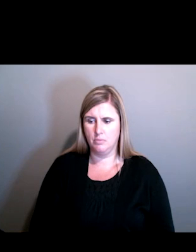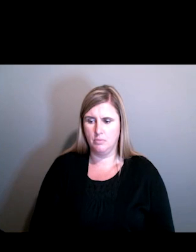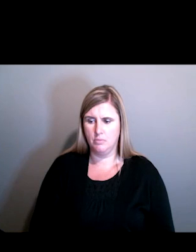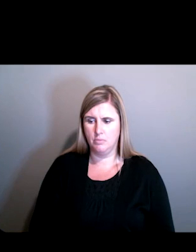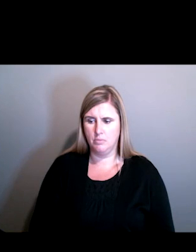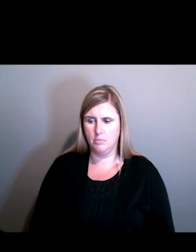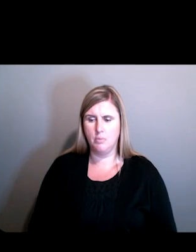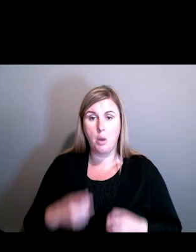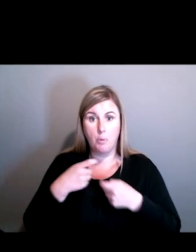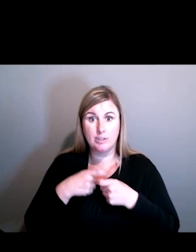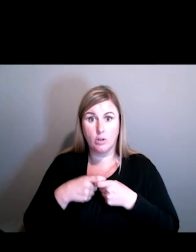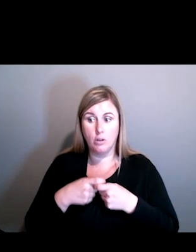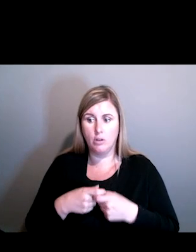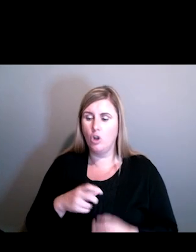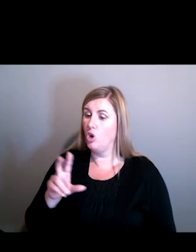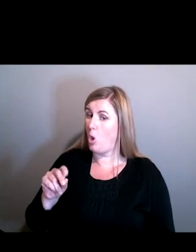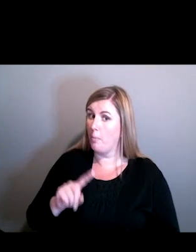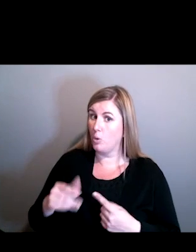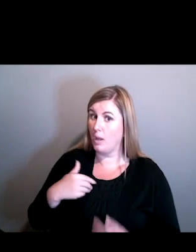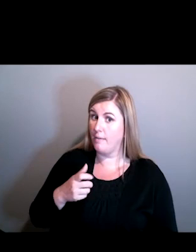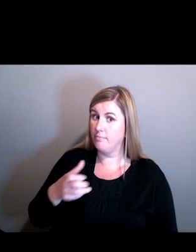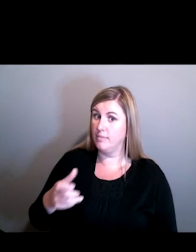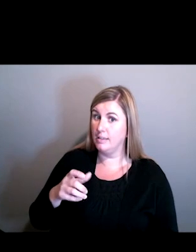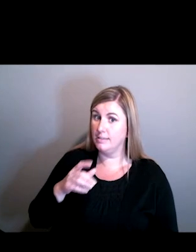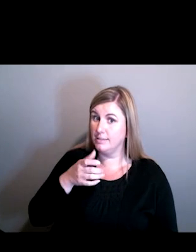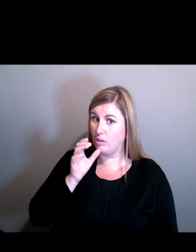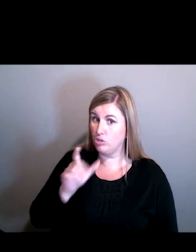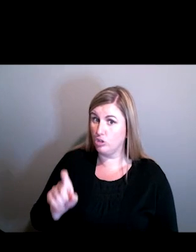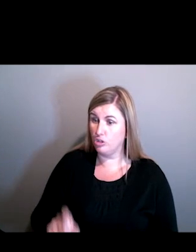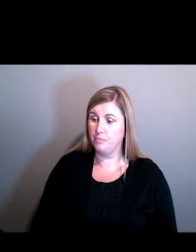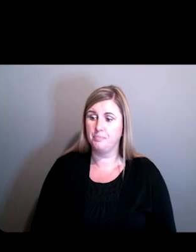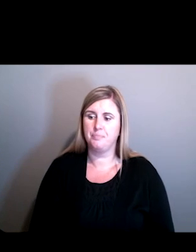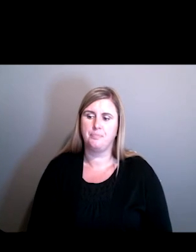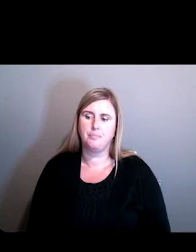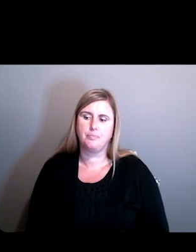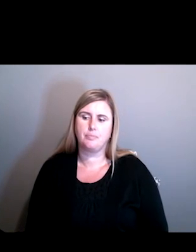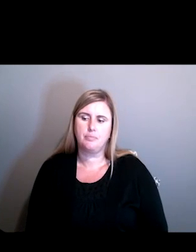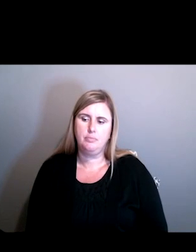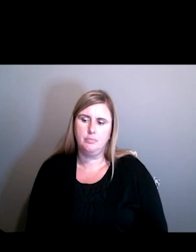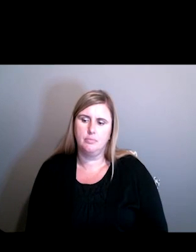Pretzel? No, but you can have the seltzer. Good.